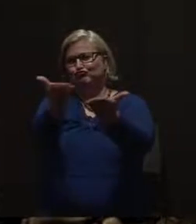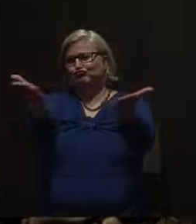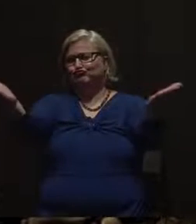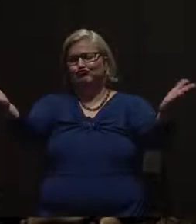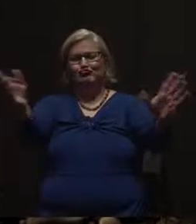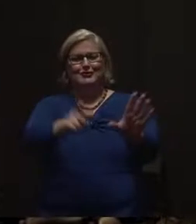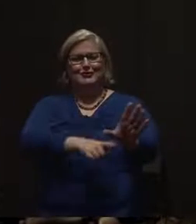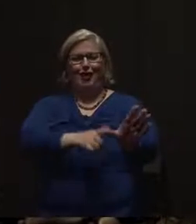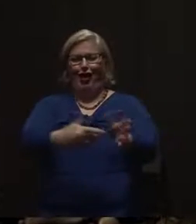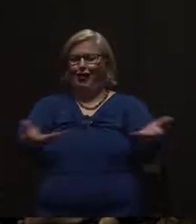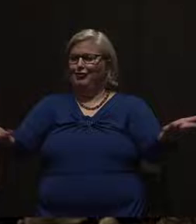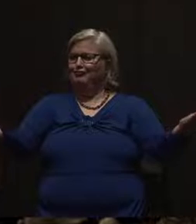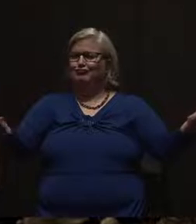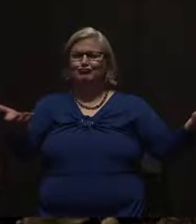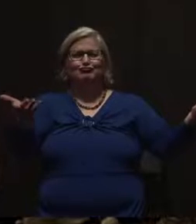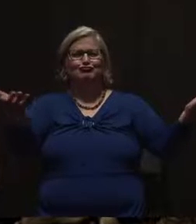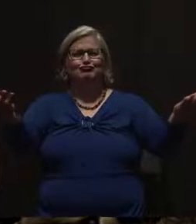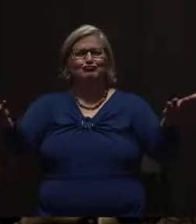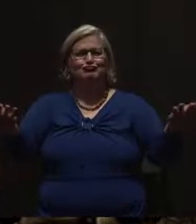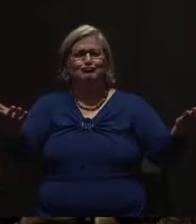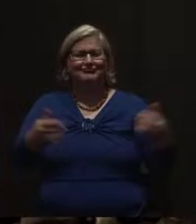think? Well,